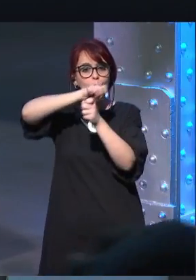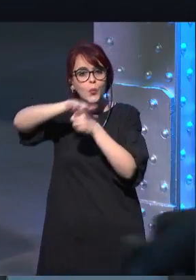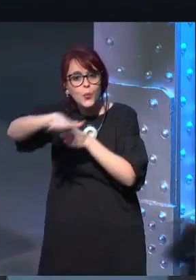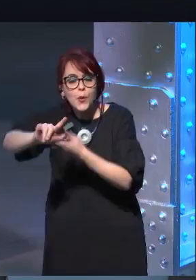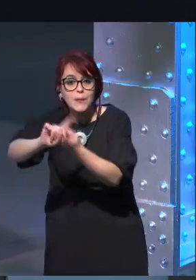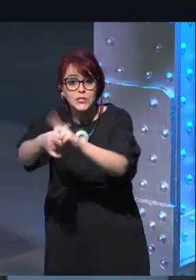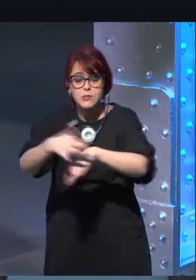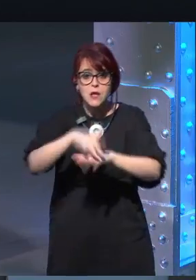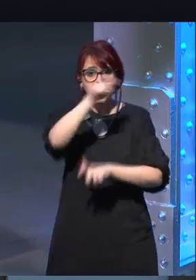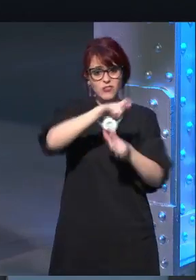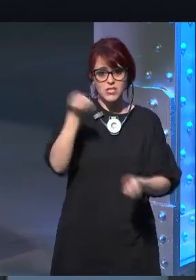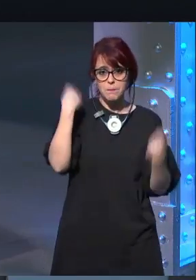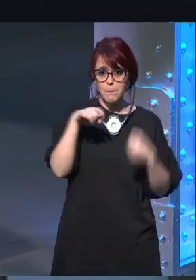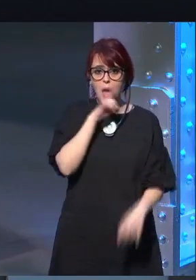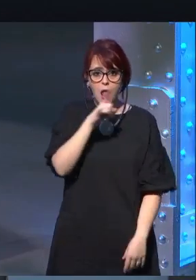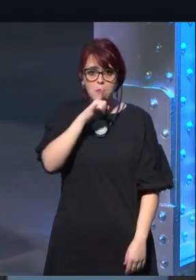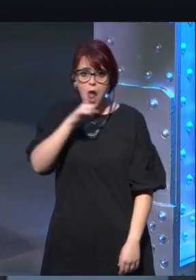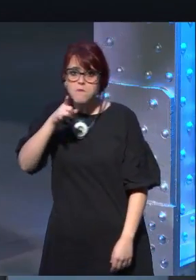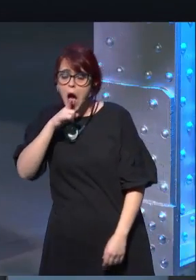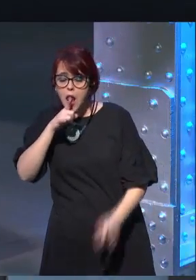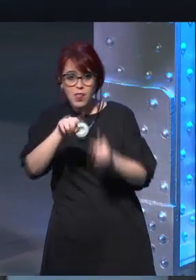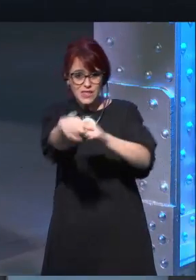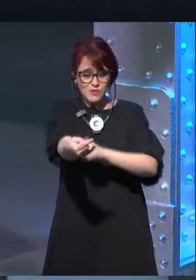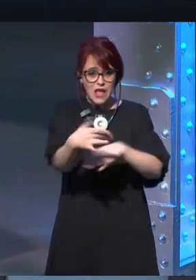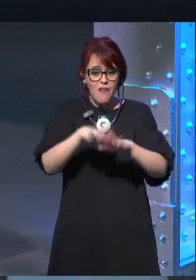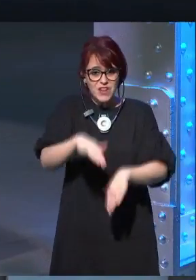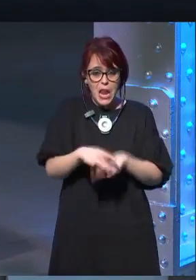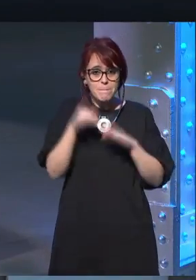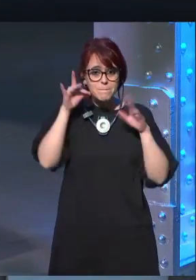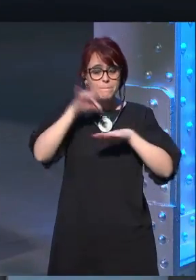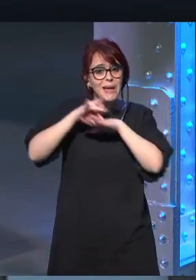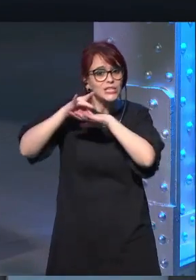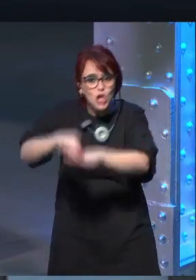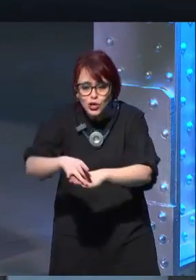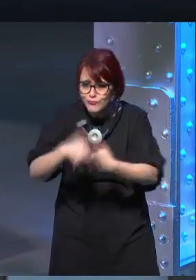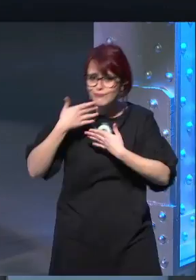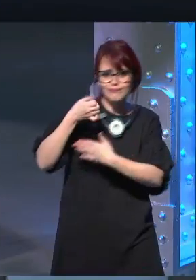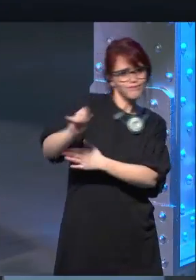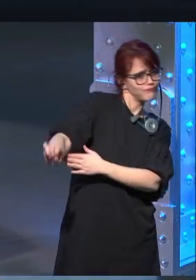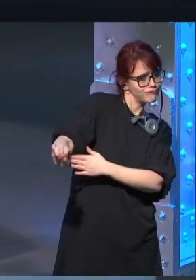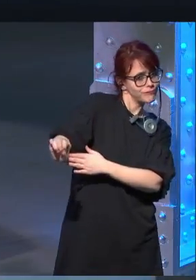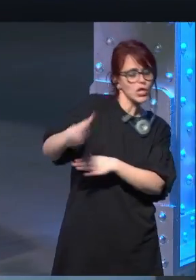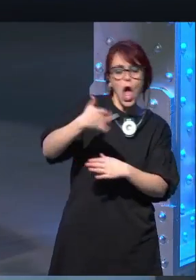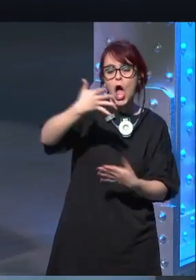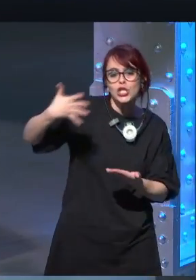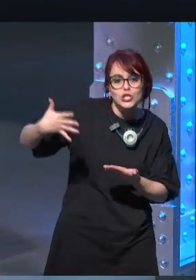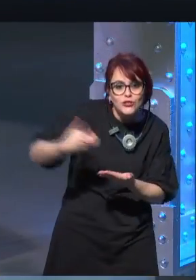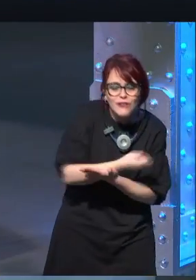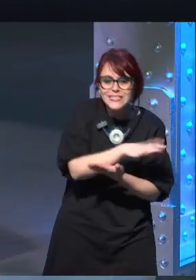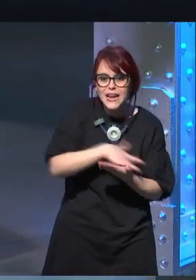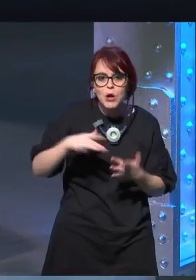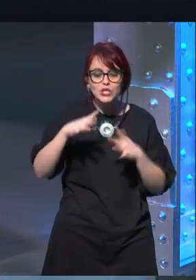start becoming role models and mentors and digital leaders. And until we do that, it's really hard because we're not drinking the